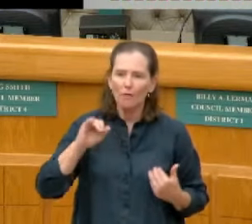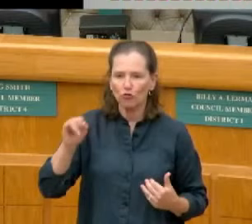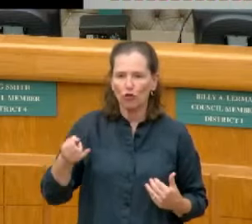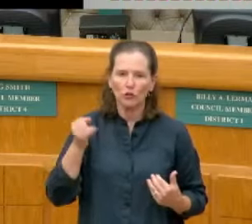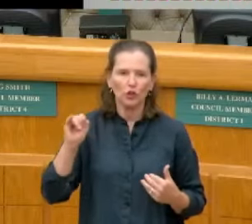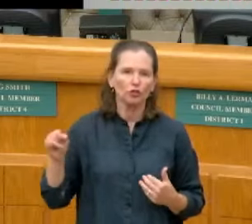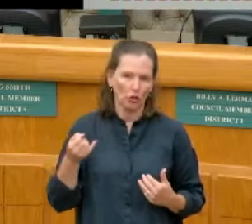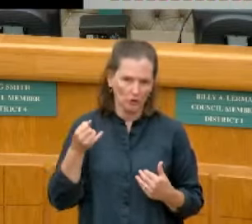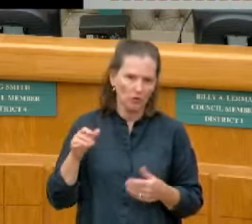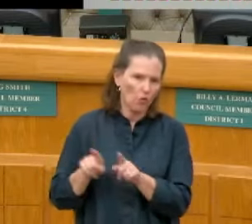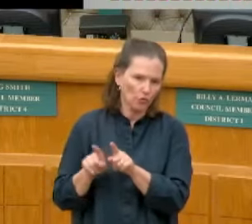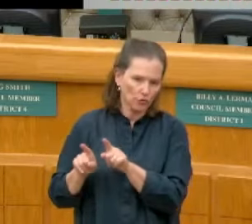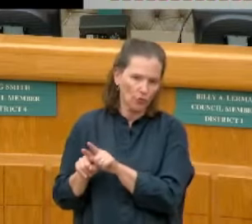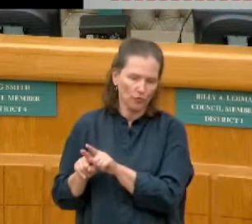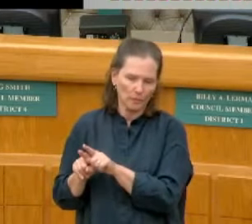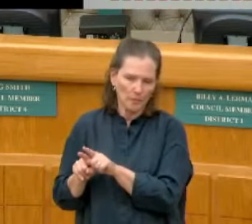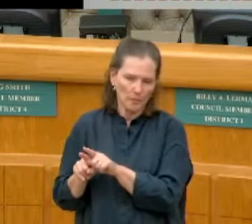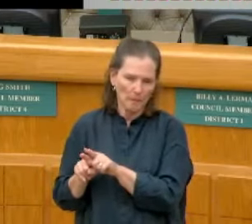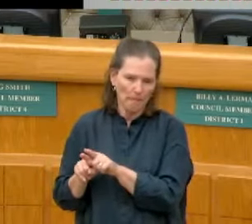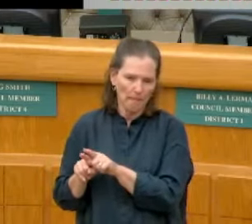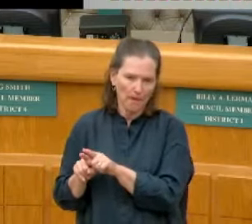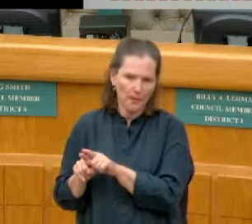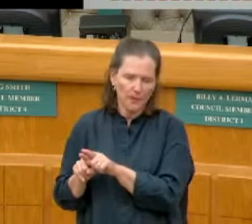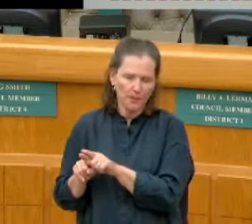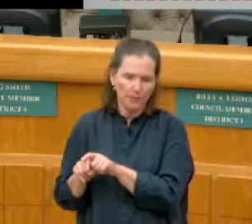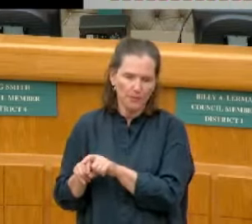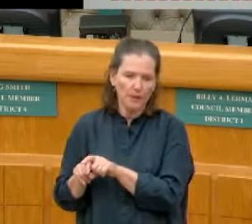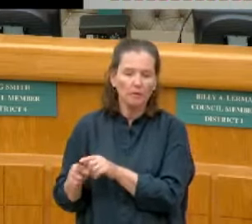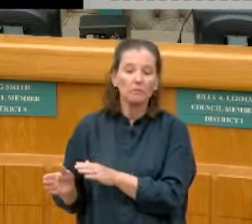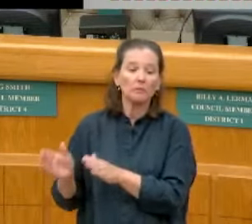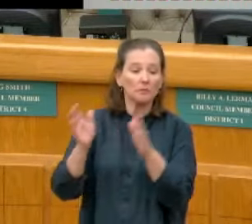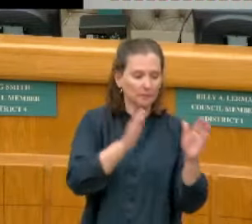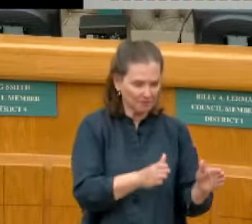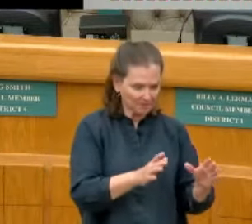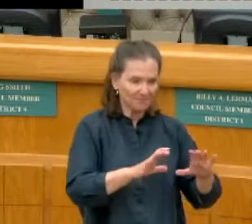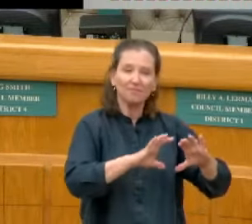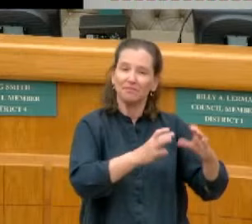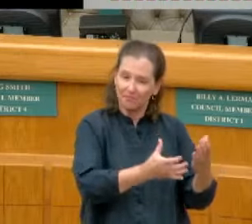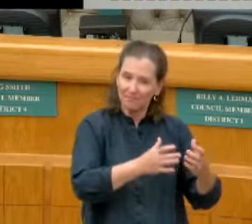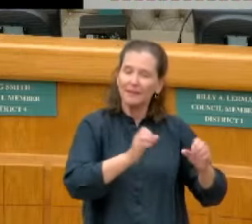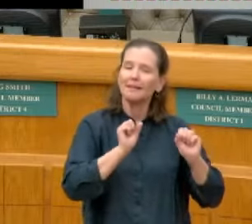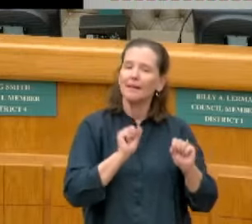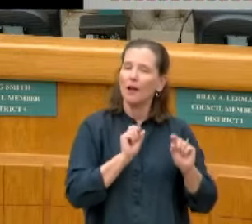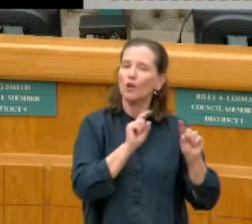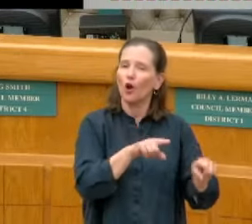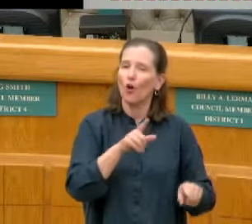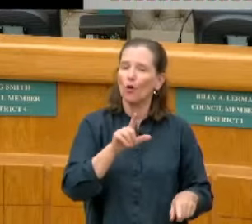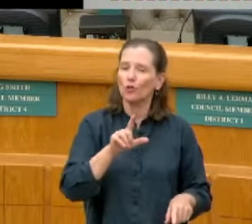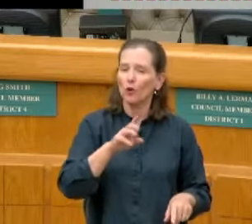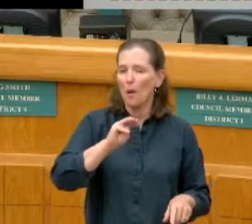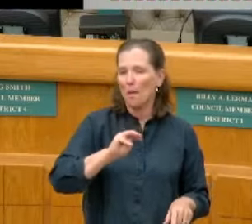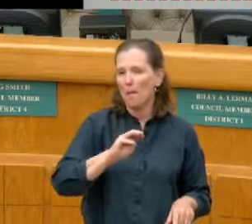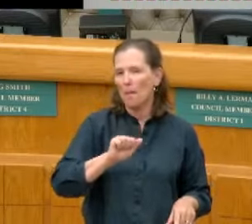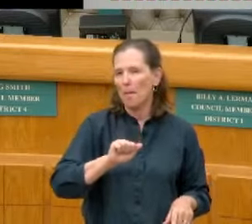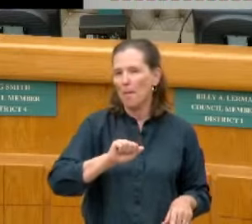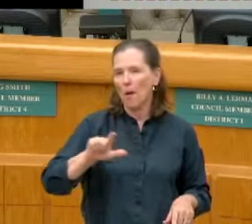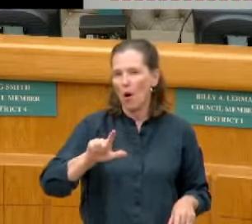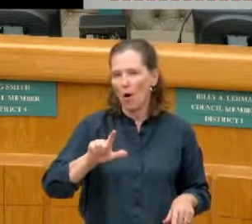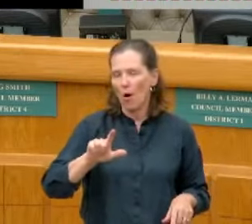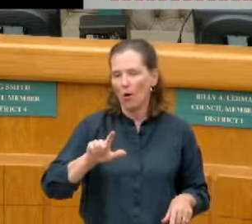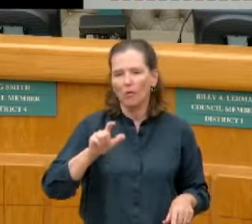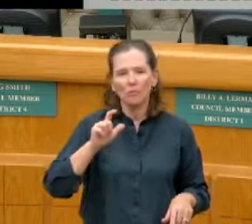here very soon. Also, you're still able to go to La Palmera Mall and get your vaccines there 7 days a